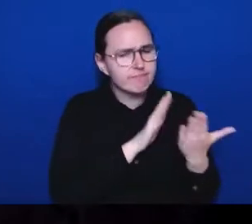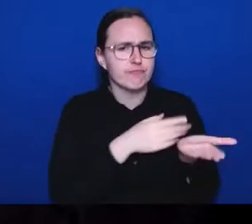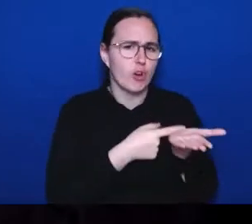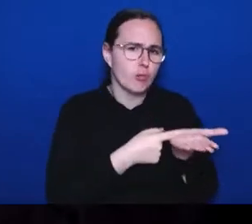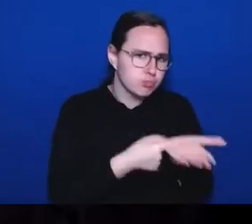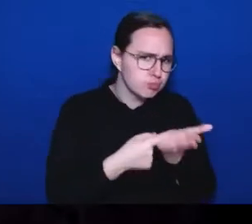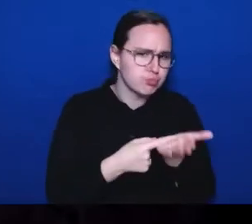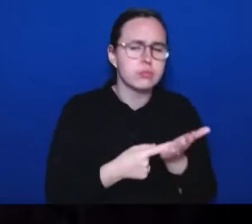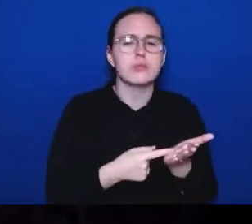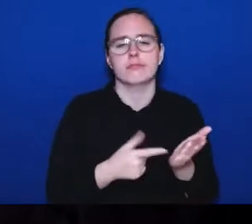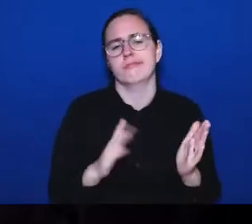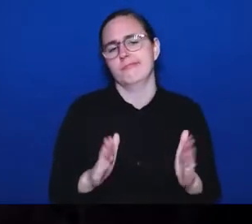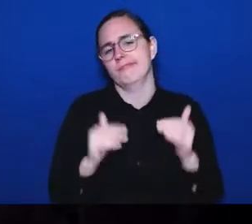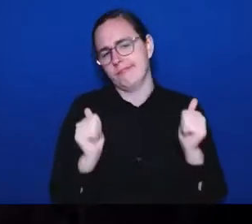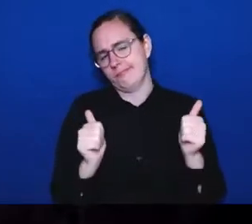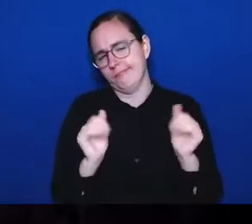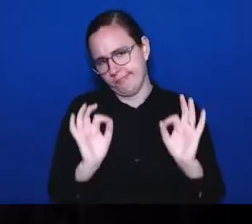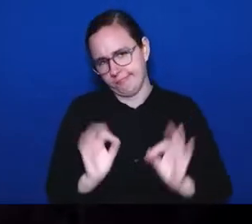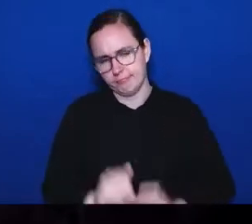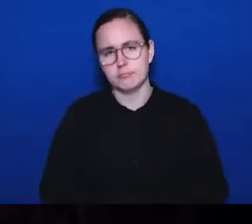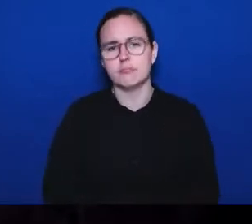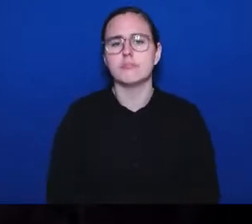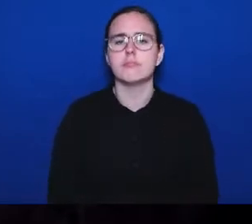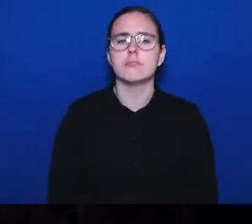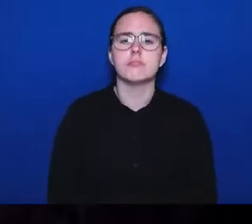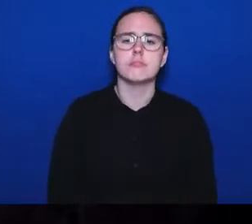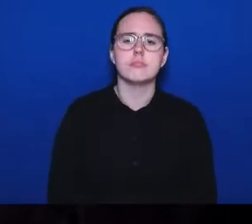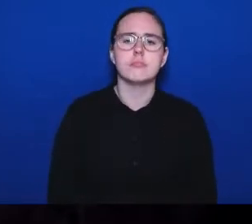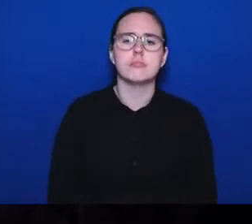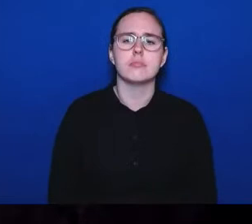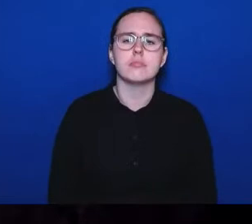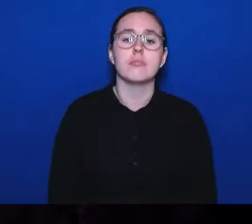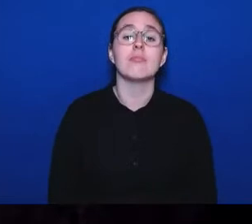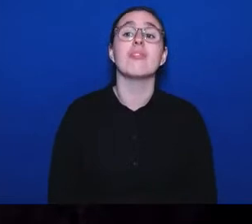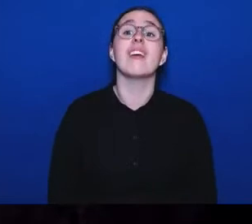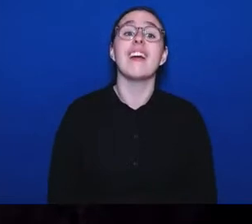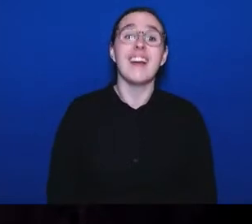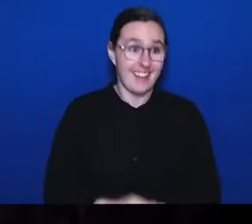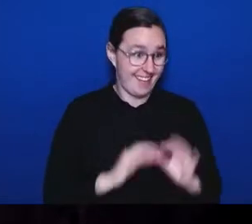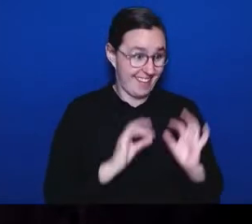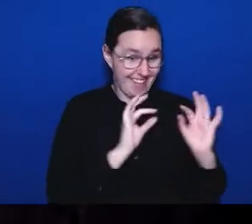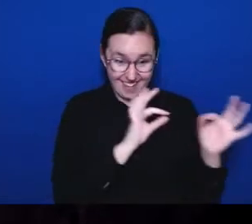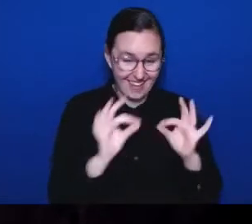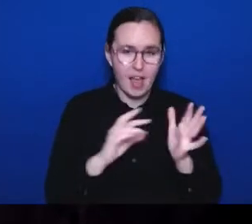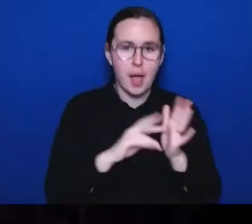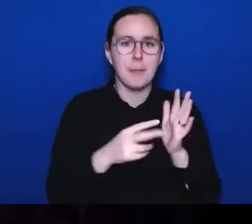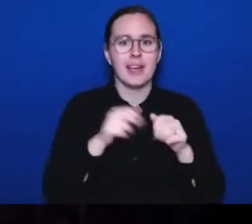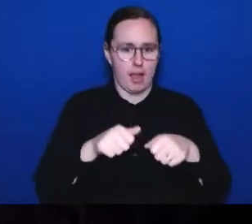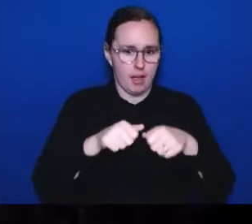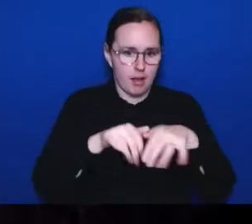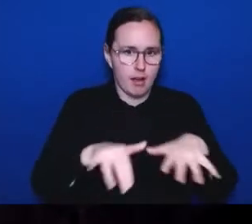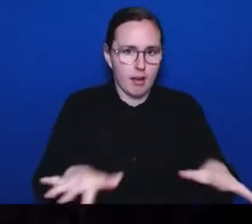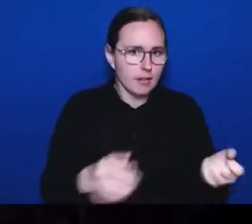you provide in acute care and ambulance care and all the other services you provide. So what you're going to see